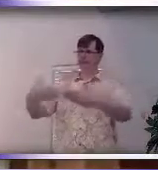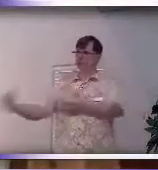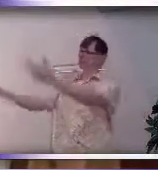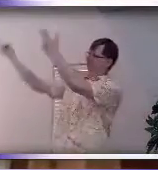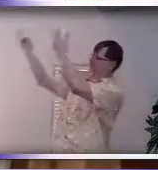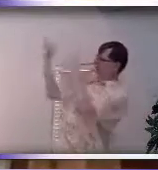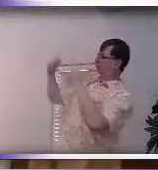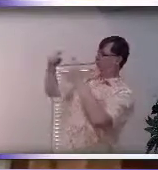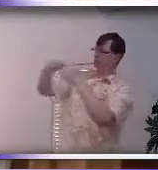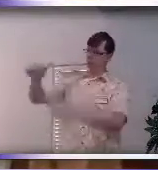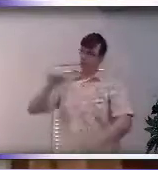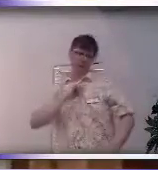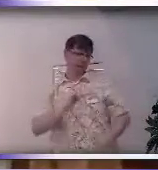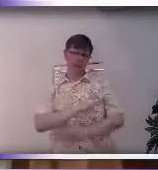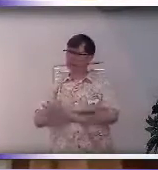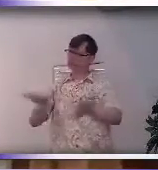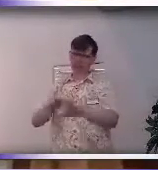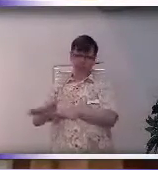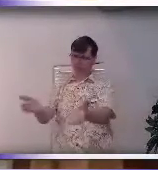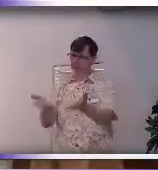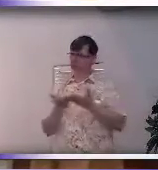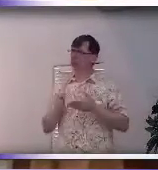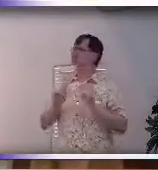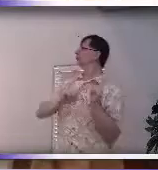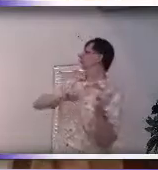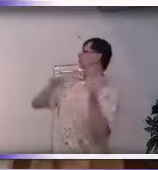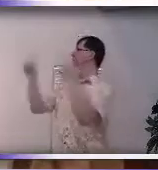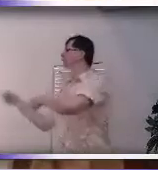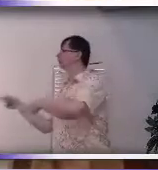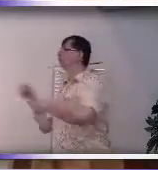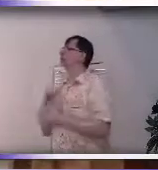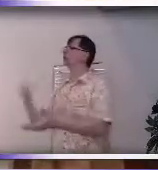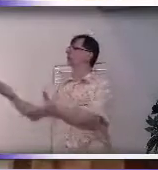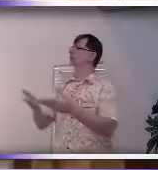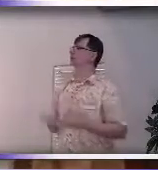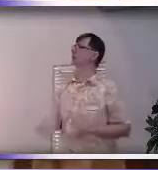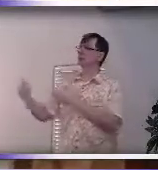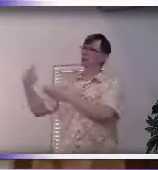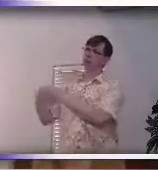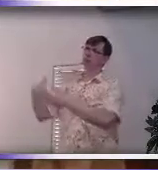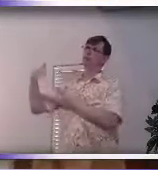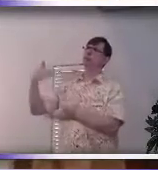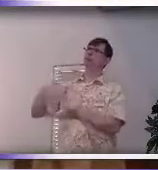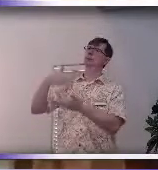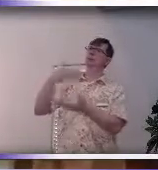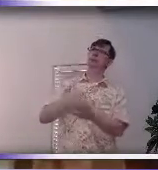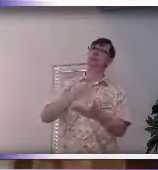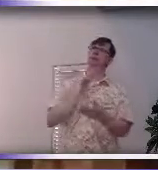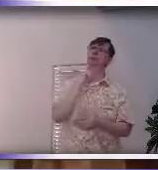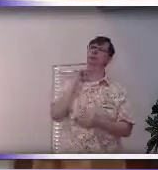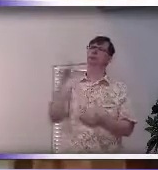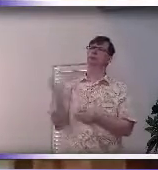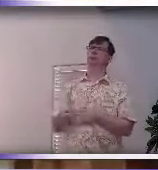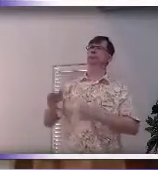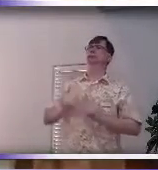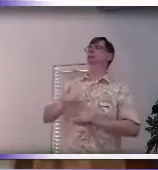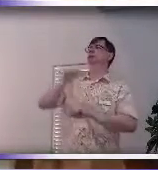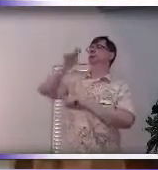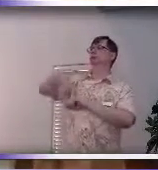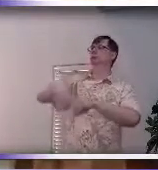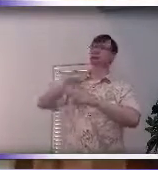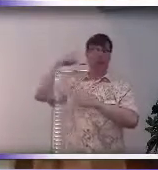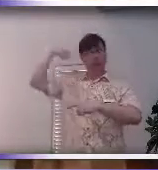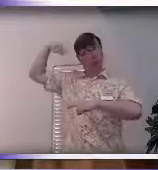to me. But that's not how the story goes. So they get in the boat early in the morning, and they cross the crazy